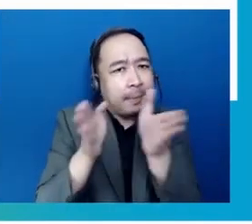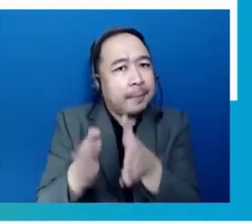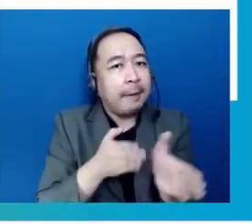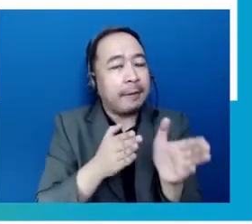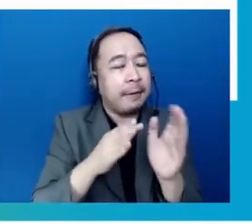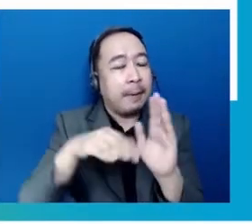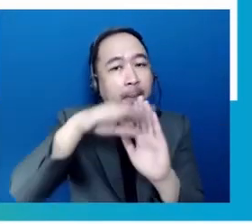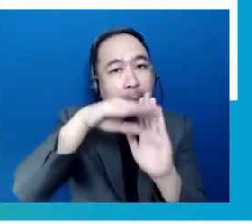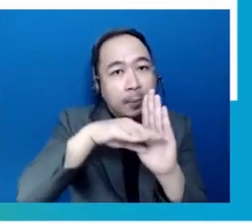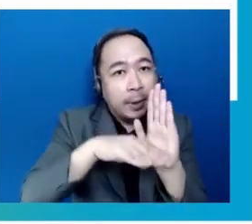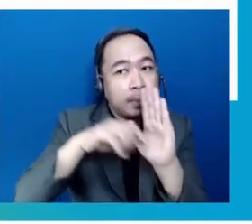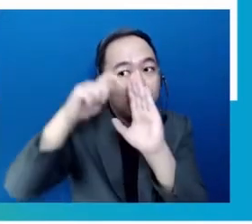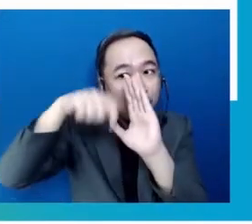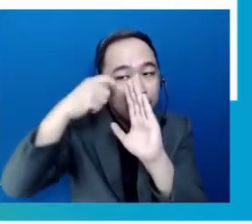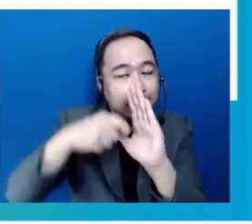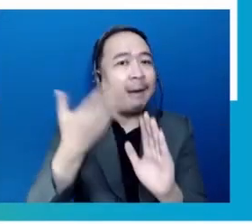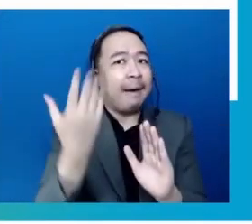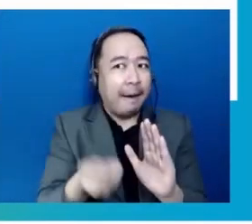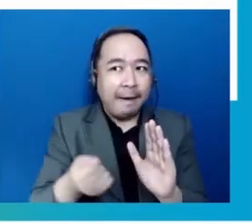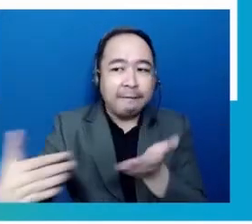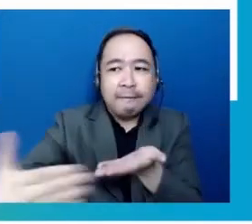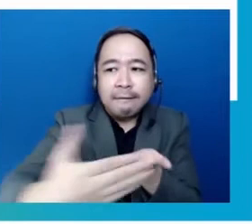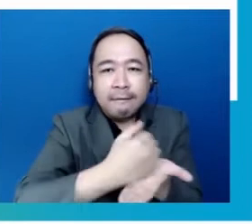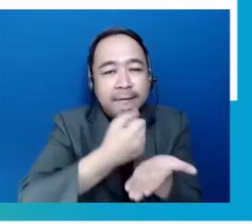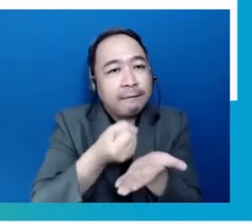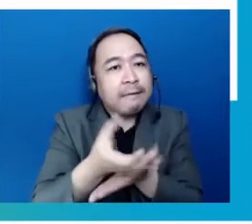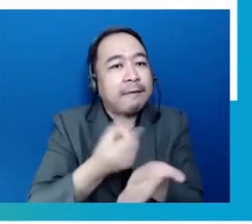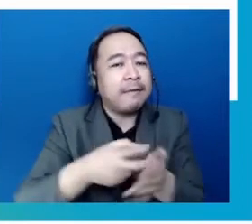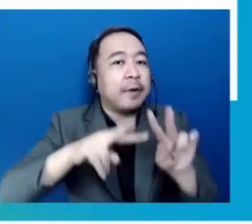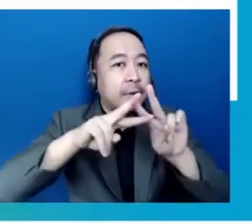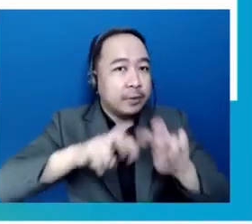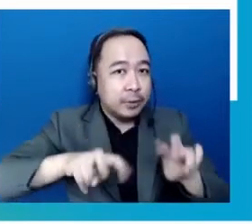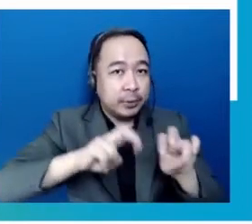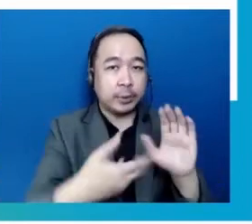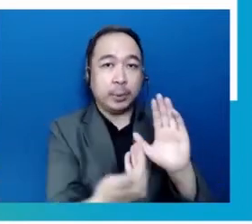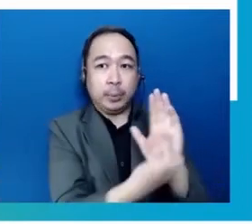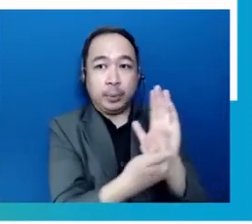are evidence-based and reflect grassroots level priorities and needs.